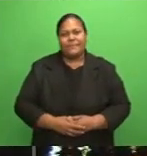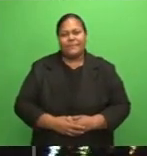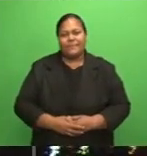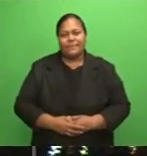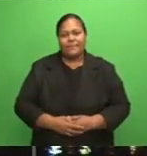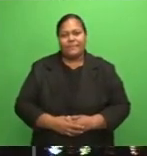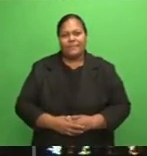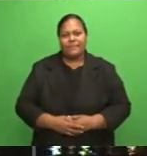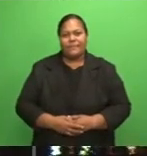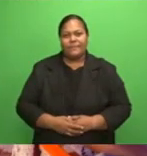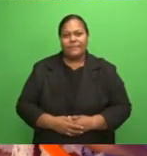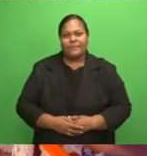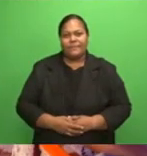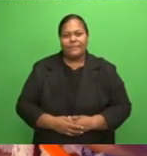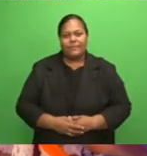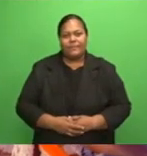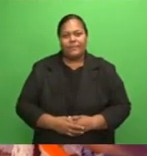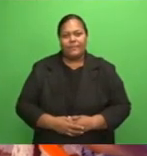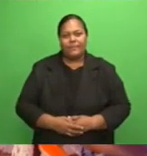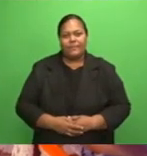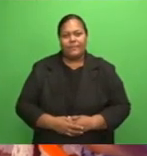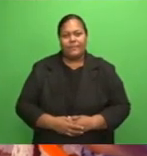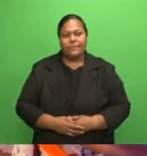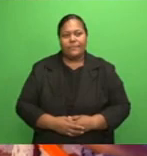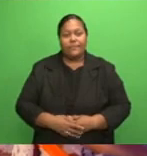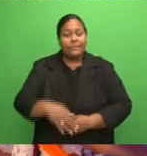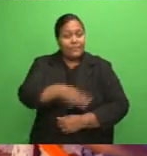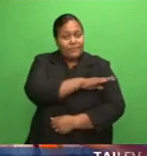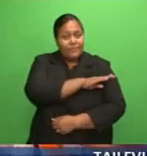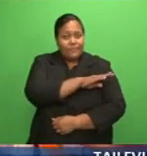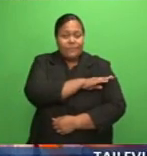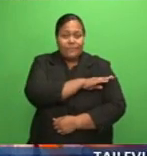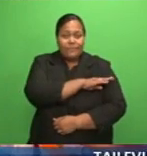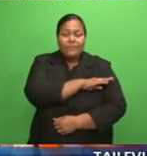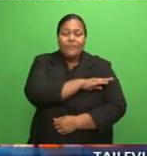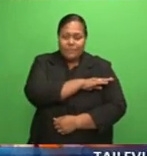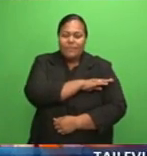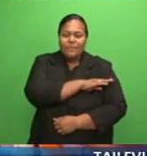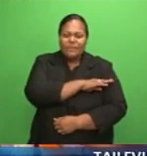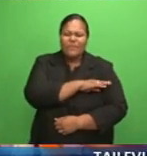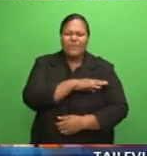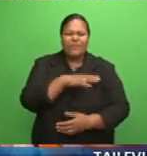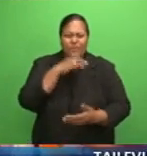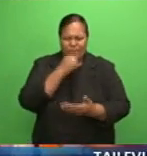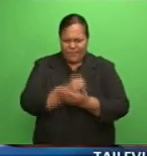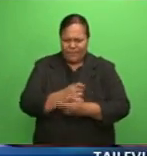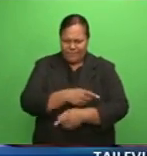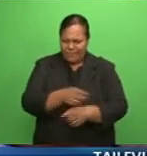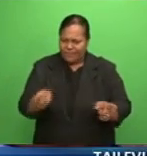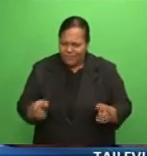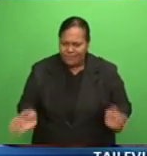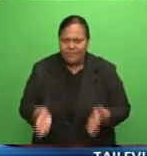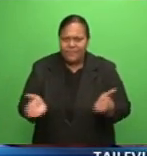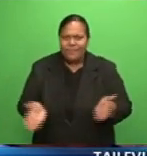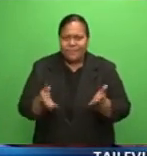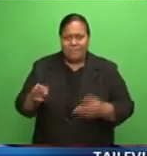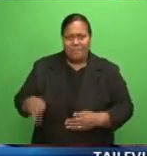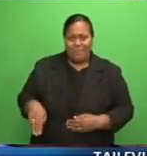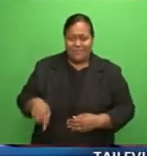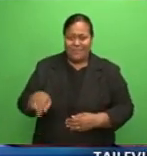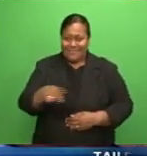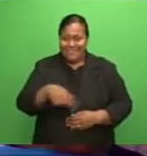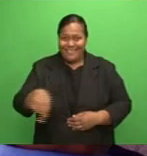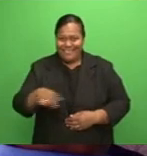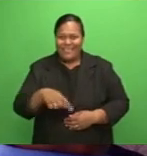Nunga reports. The Prime Minister urged the members of the district to cooperate with the four officers in charge